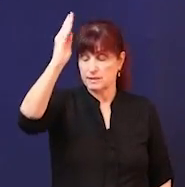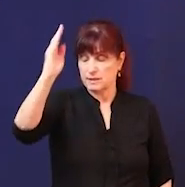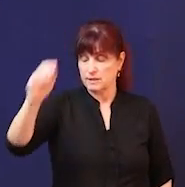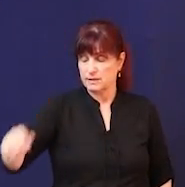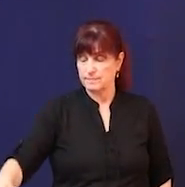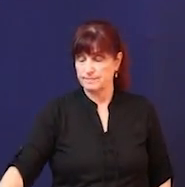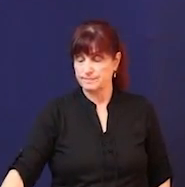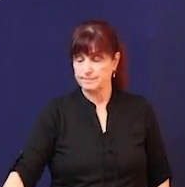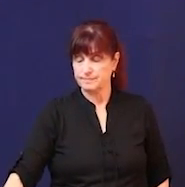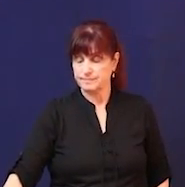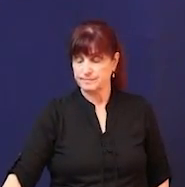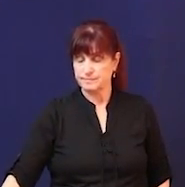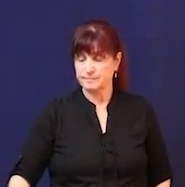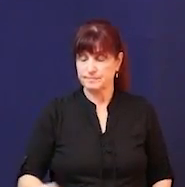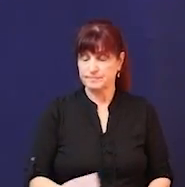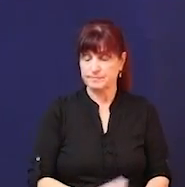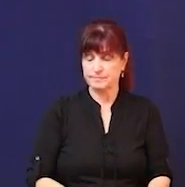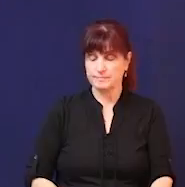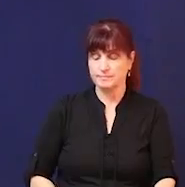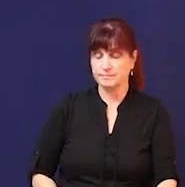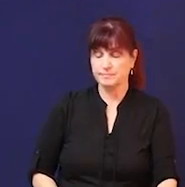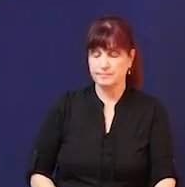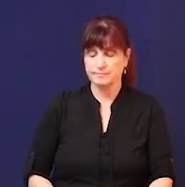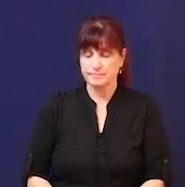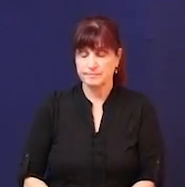to God.